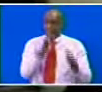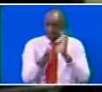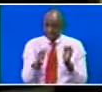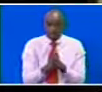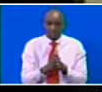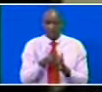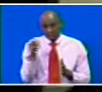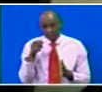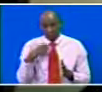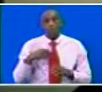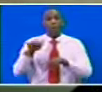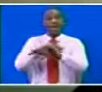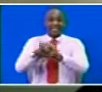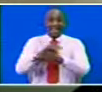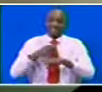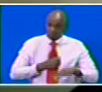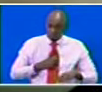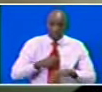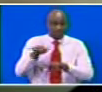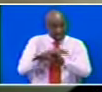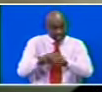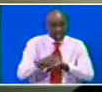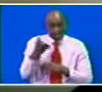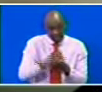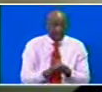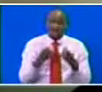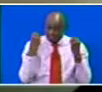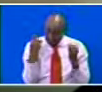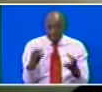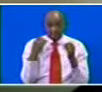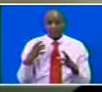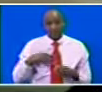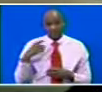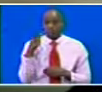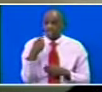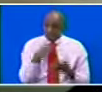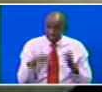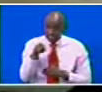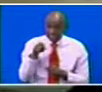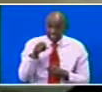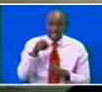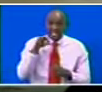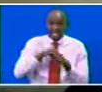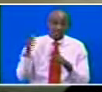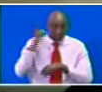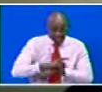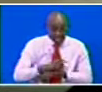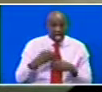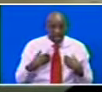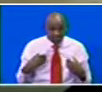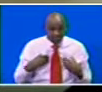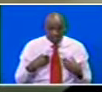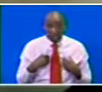rather Makadara constituency, where many have termed the election there as the battle of titans. That